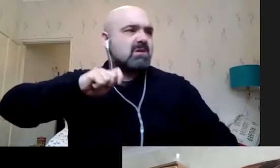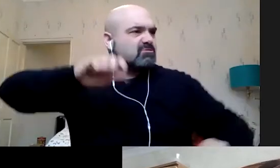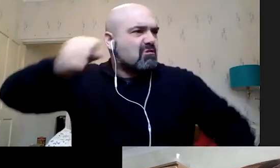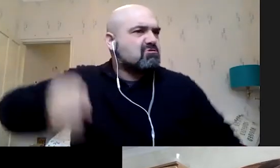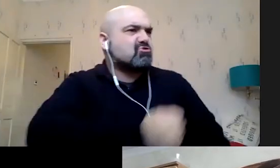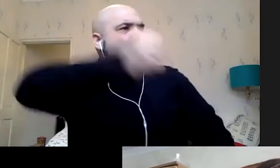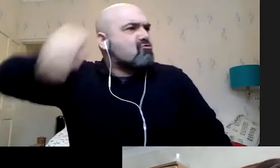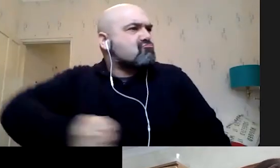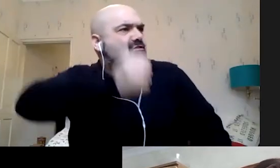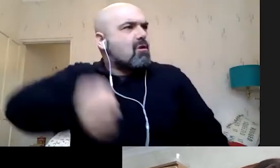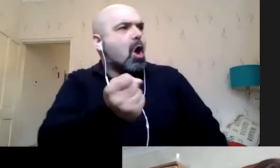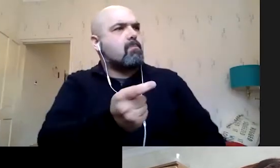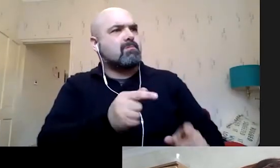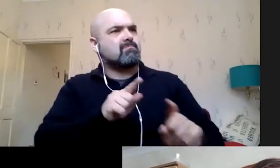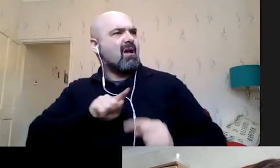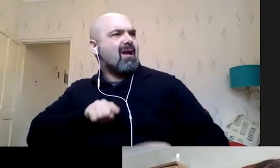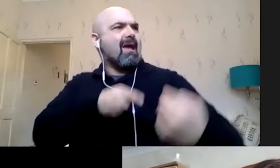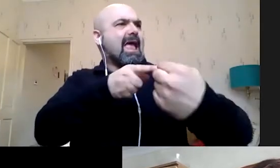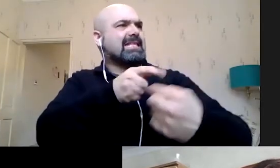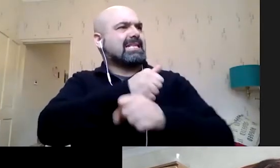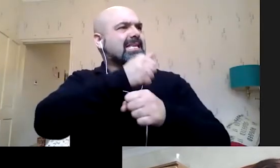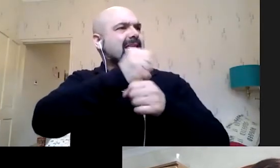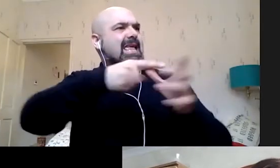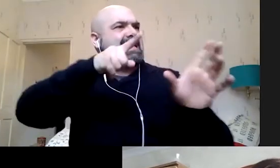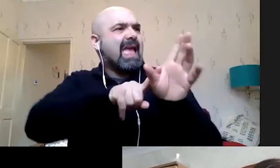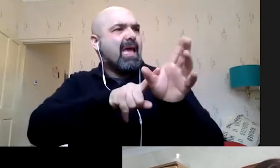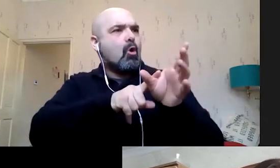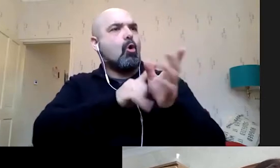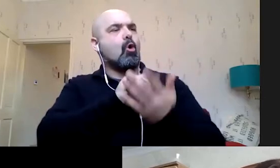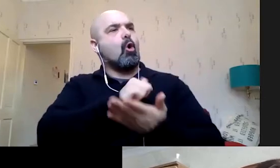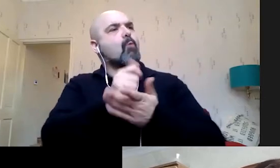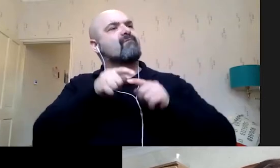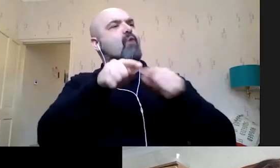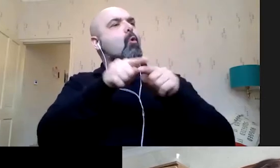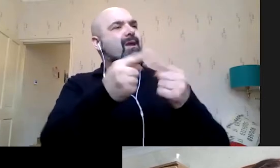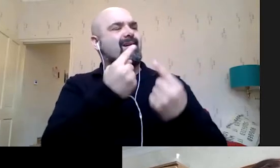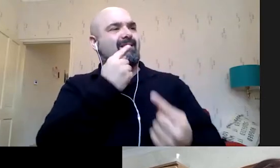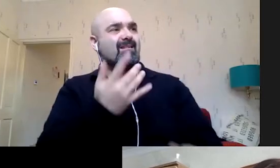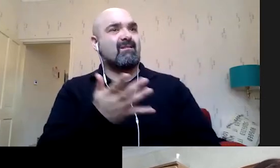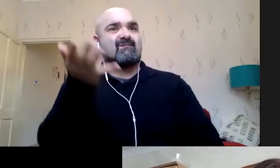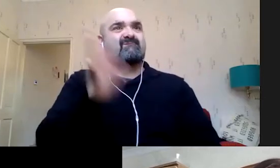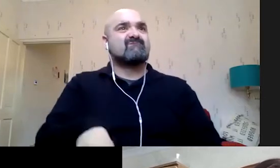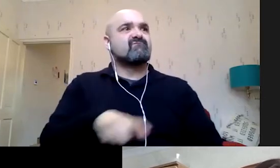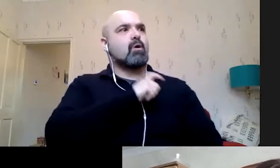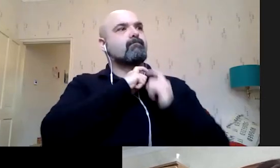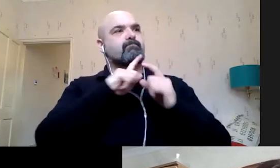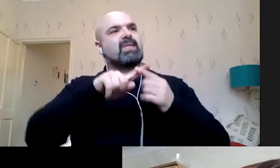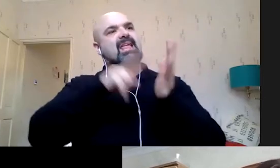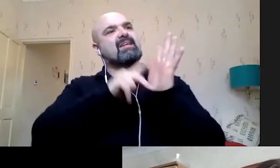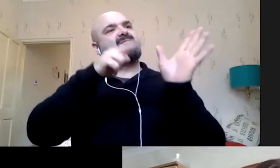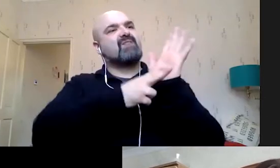anti-gay, you know, really homophobic type stuff, you know, particularly coming from some very evangelical groups, for example.